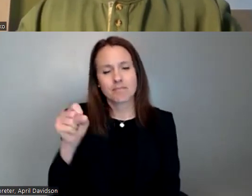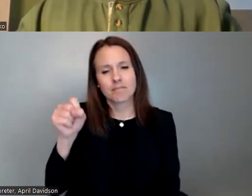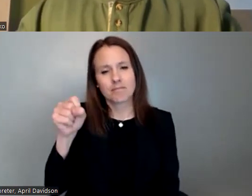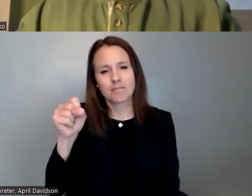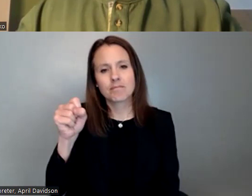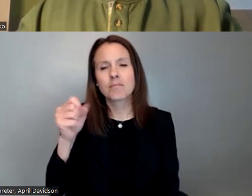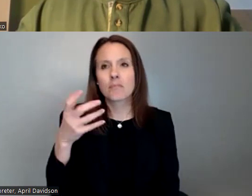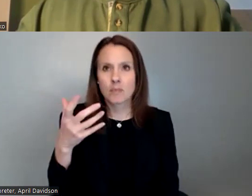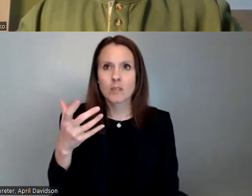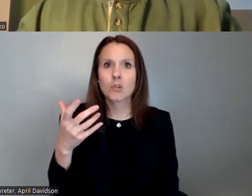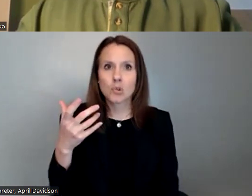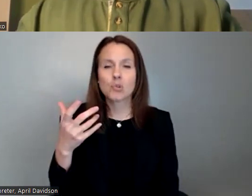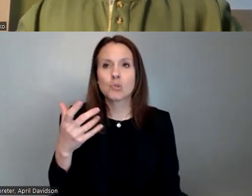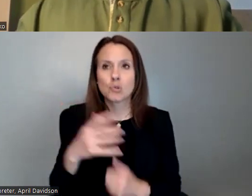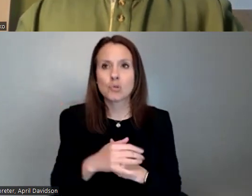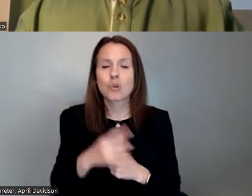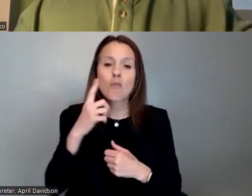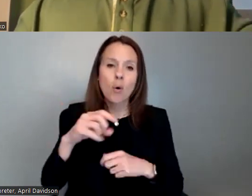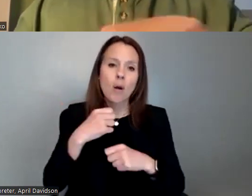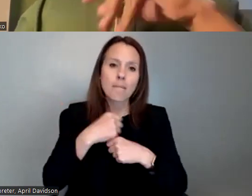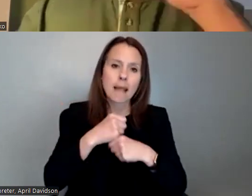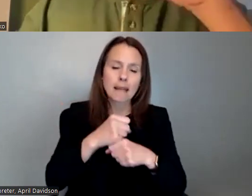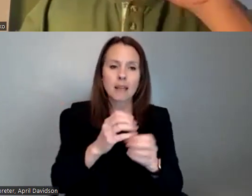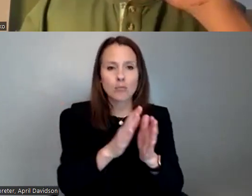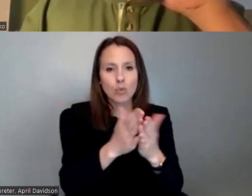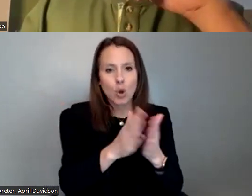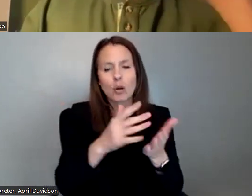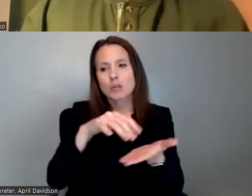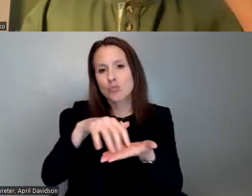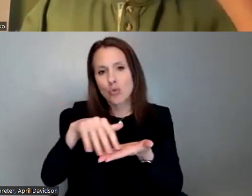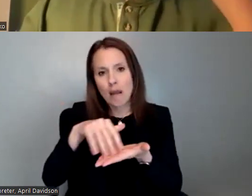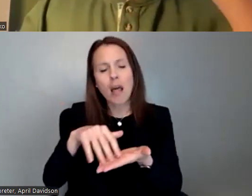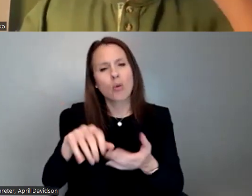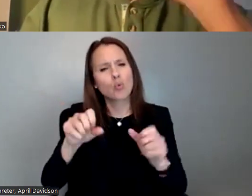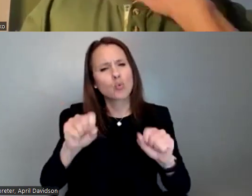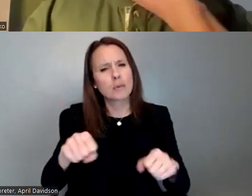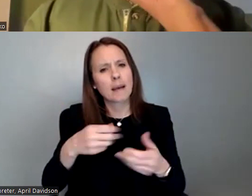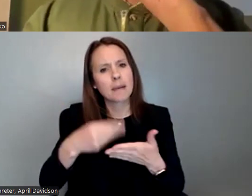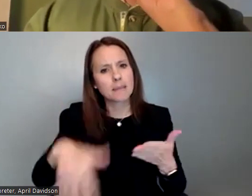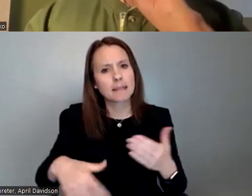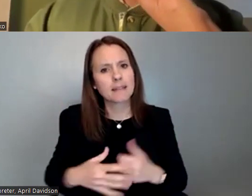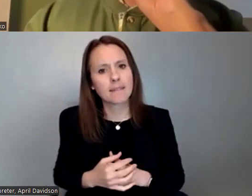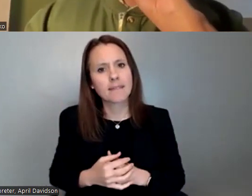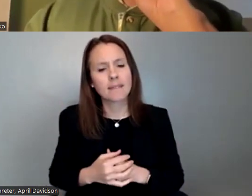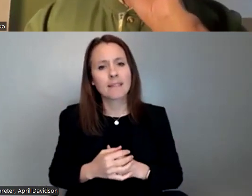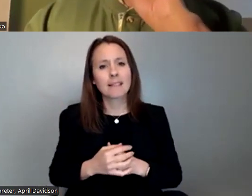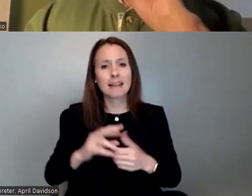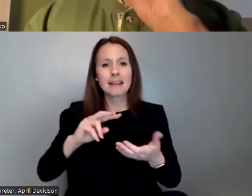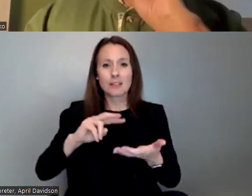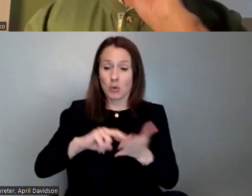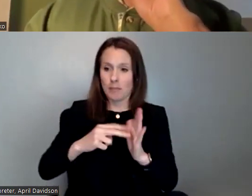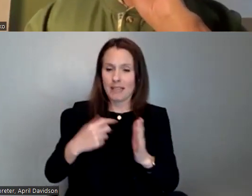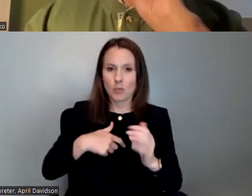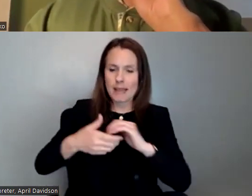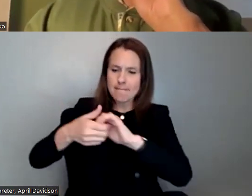To produce textbooks and materials in Braille can be very costly, and therefore we collaborate with the